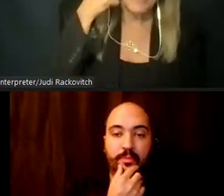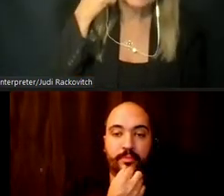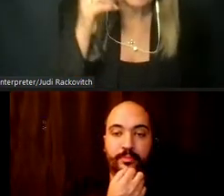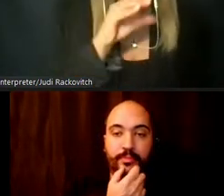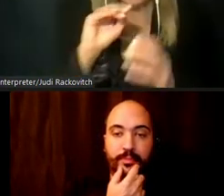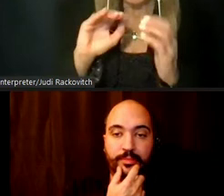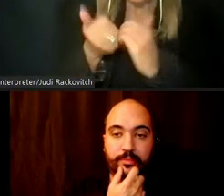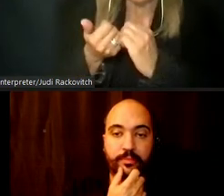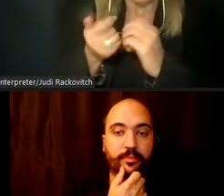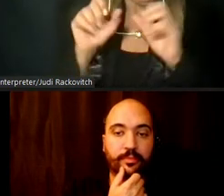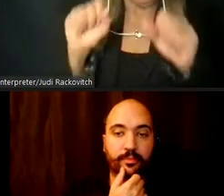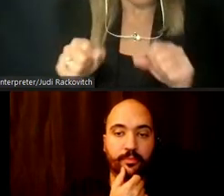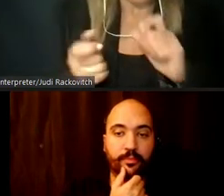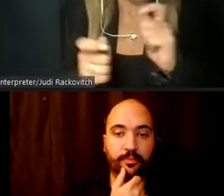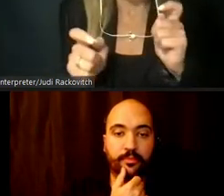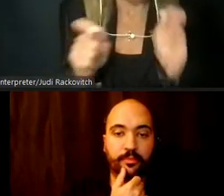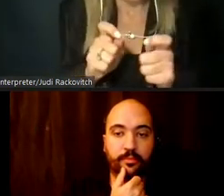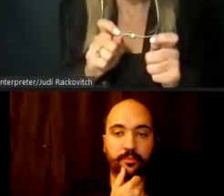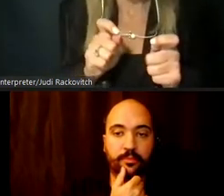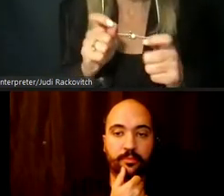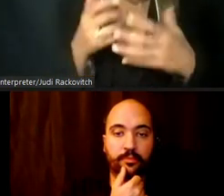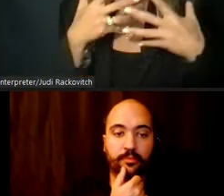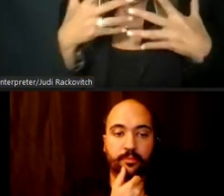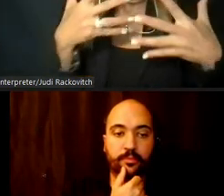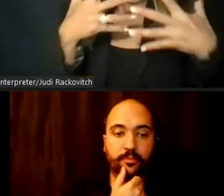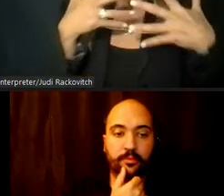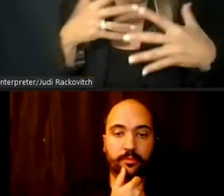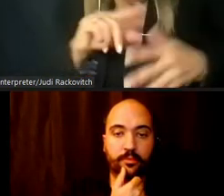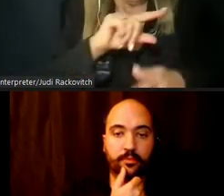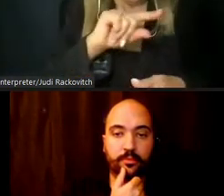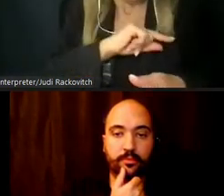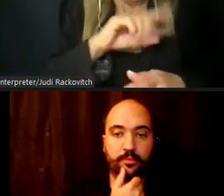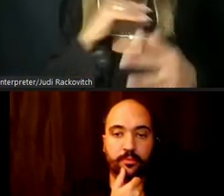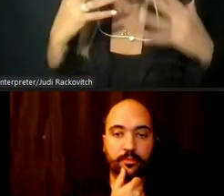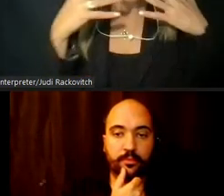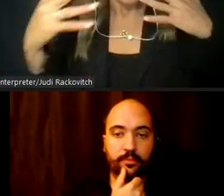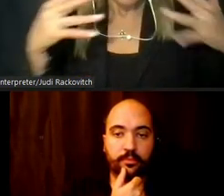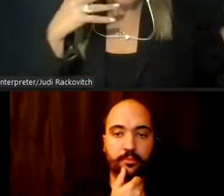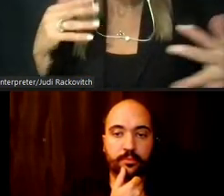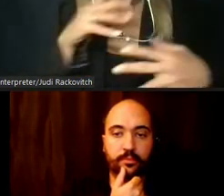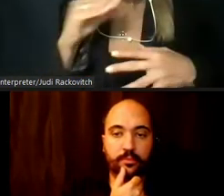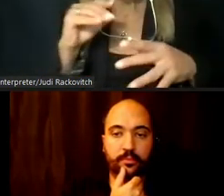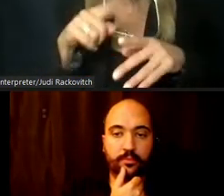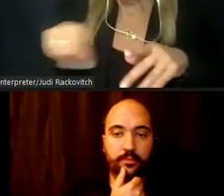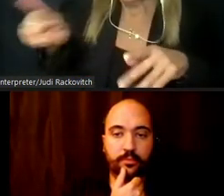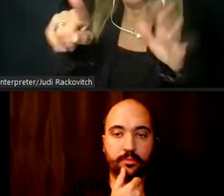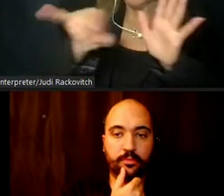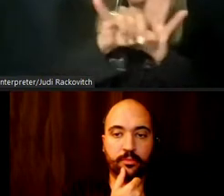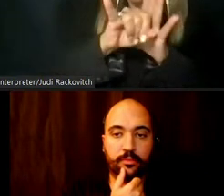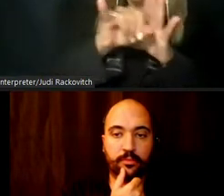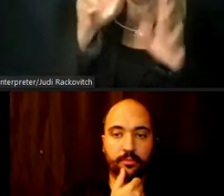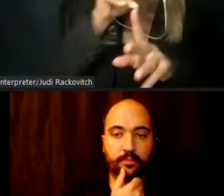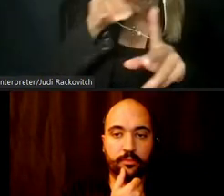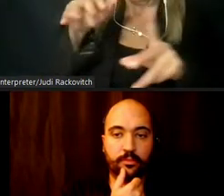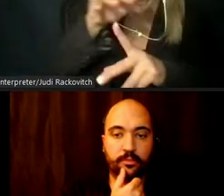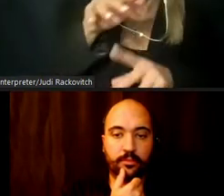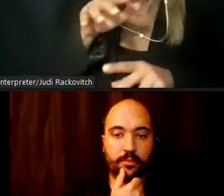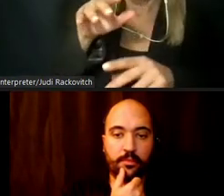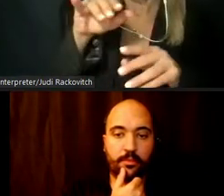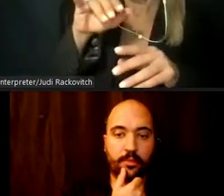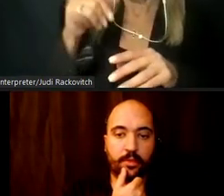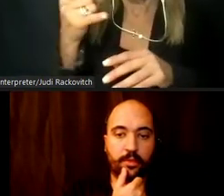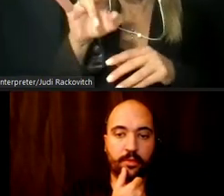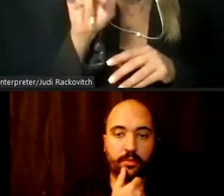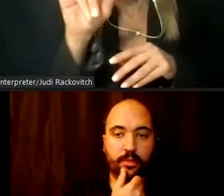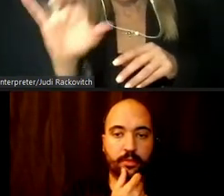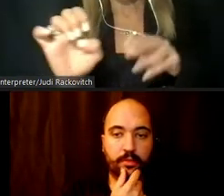notable changes in traffic, air quality, or noise, as neighborhoods adjacent to many of these routes have been identified as environmental justice communities. With respect to